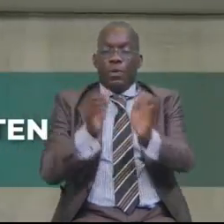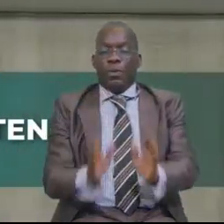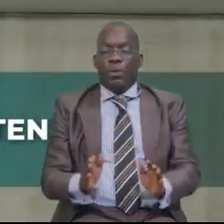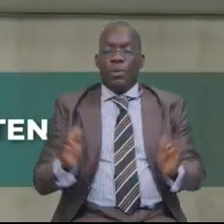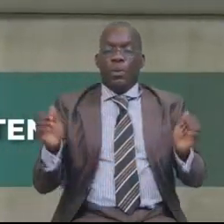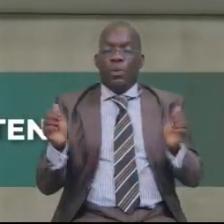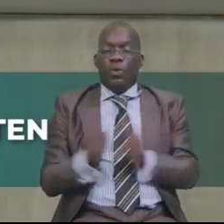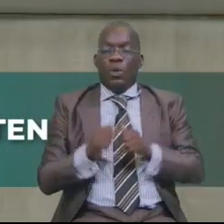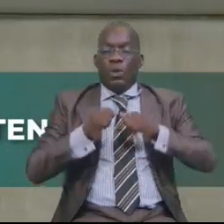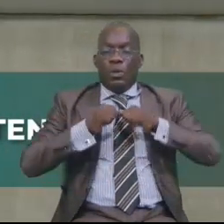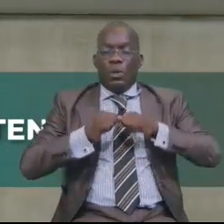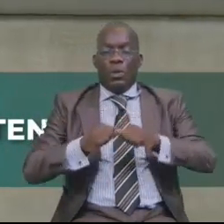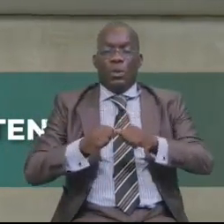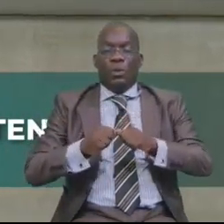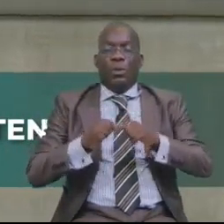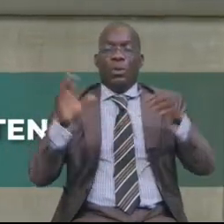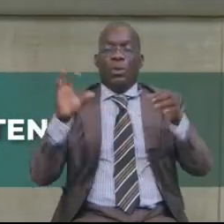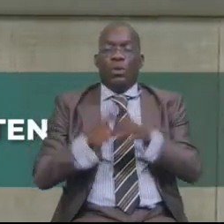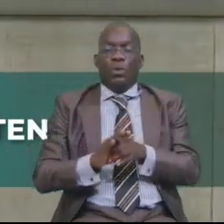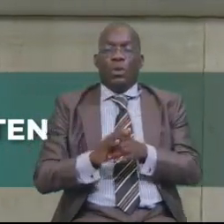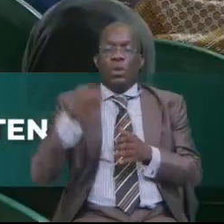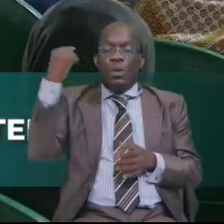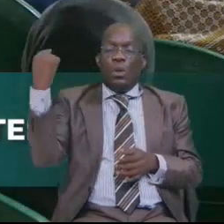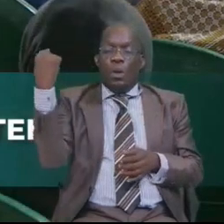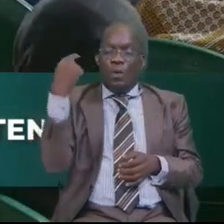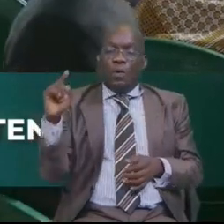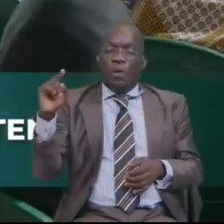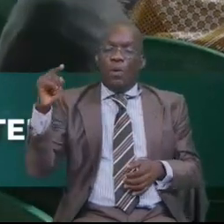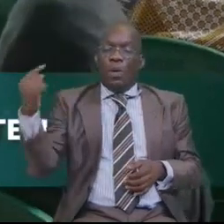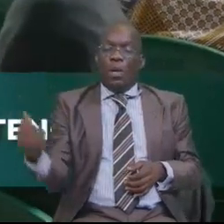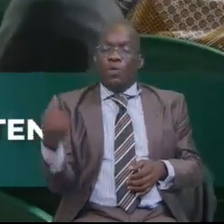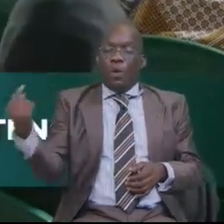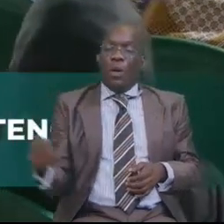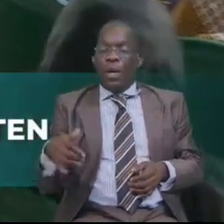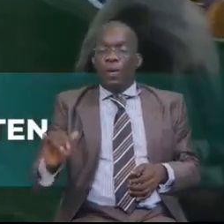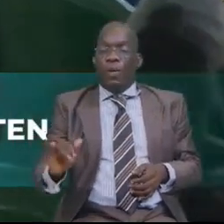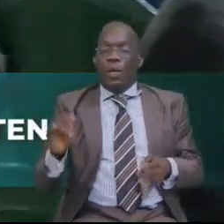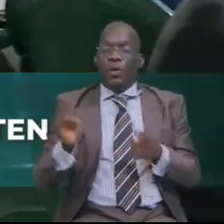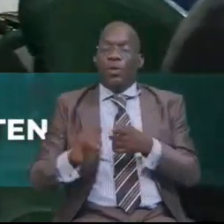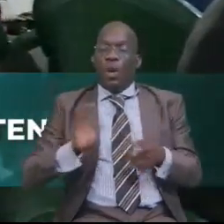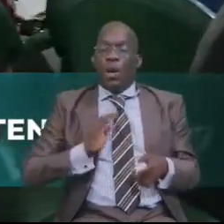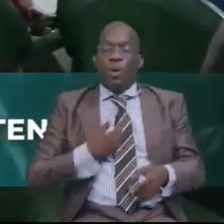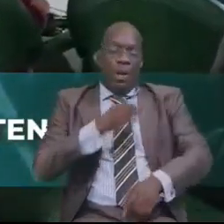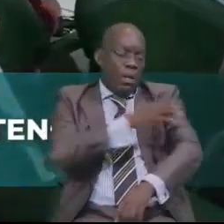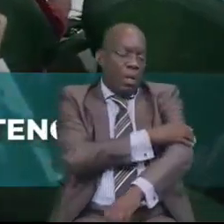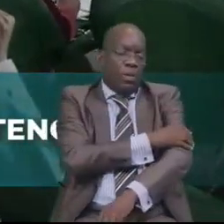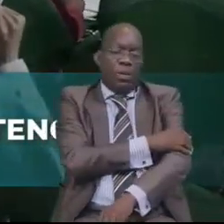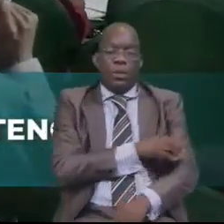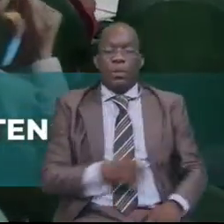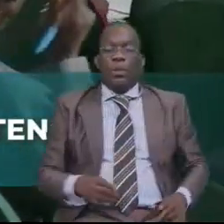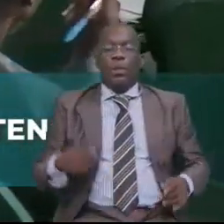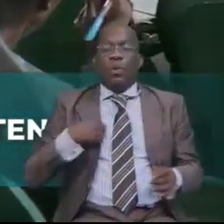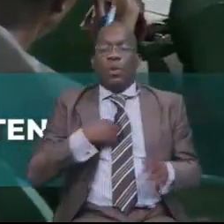consistency, bound forever to our captain. We're dividing this to